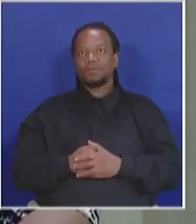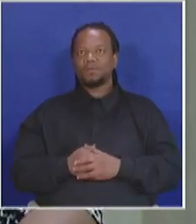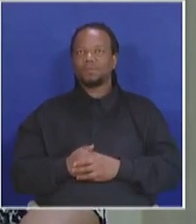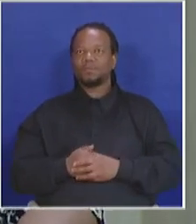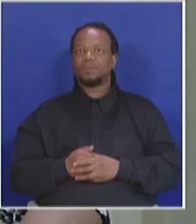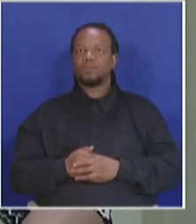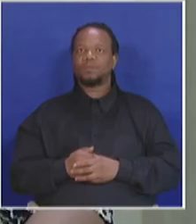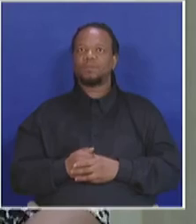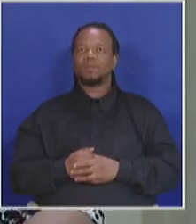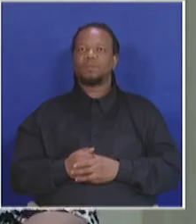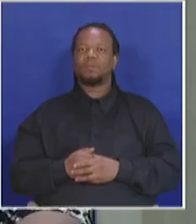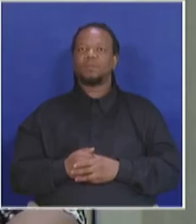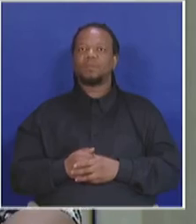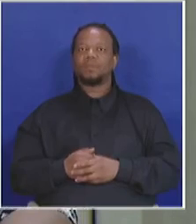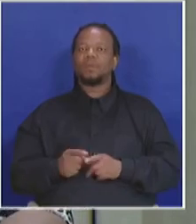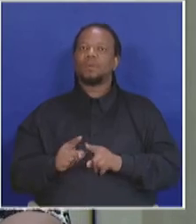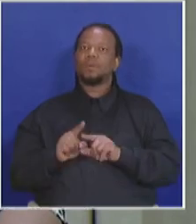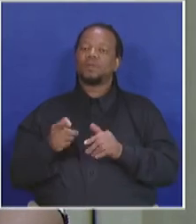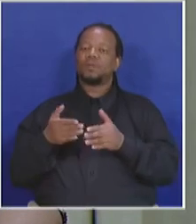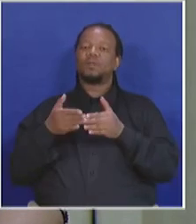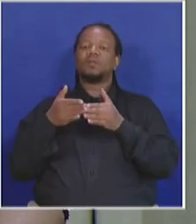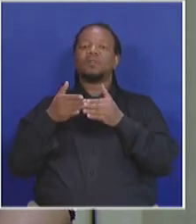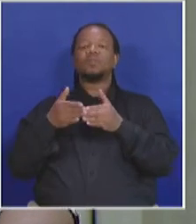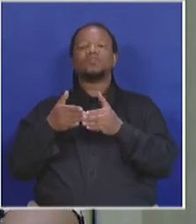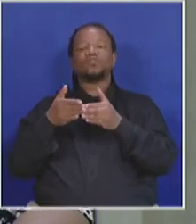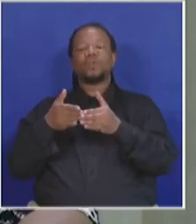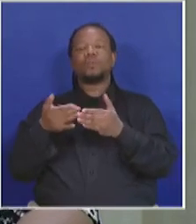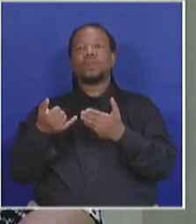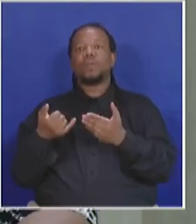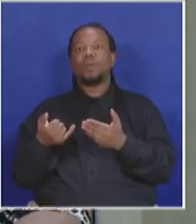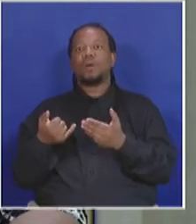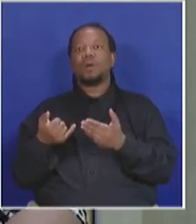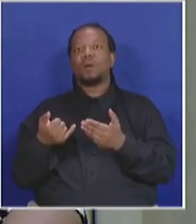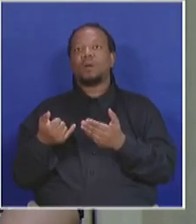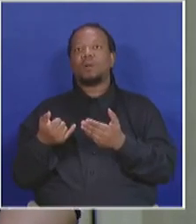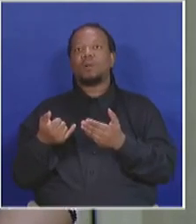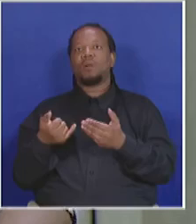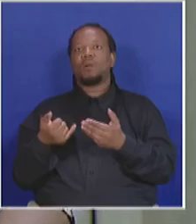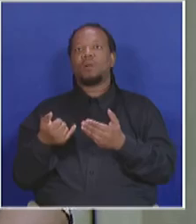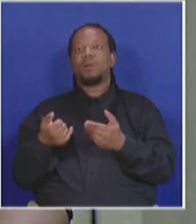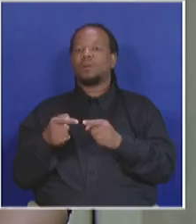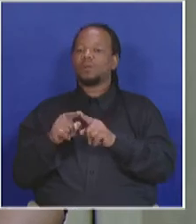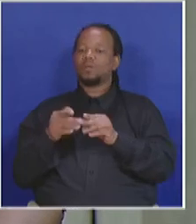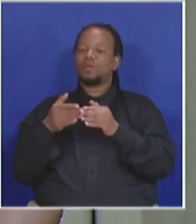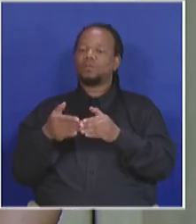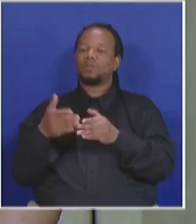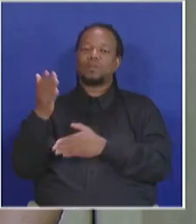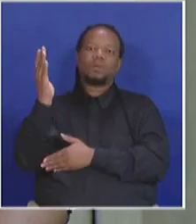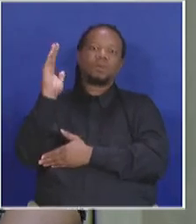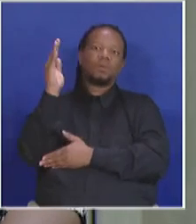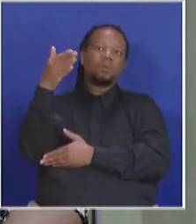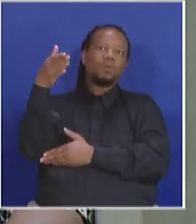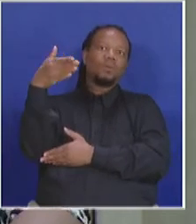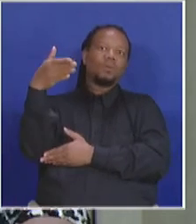Chairperson, there is a ship that is sailing, that is flying South Africa's Deputy flag. Minister, there